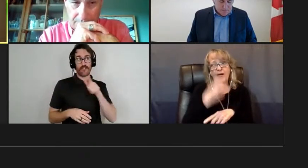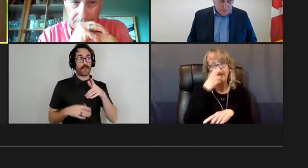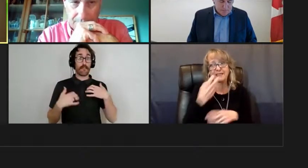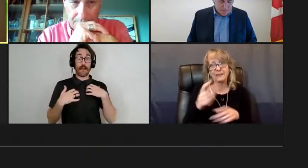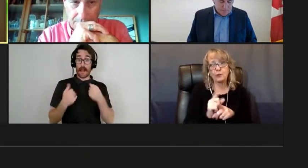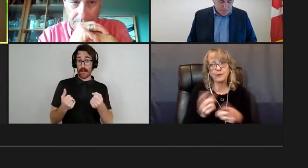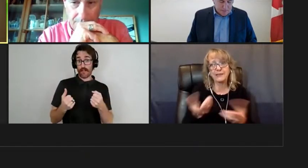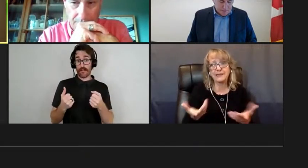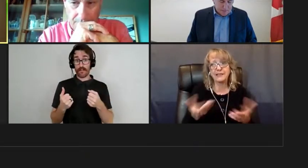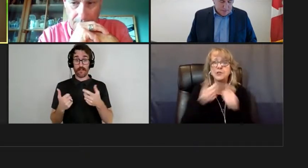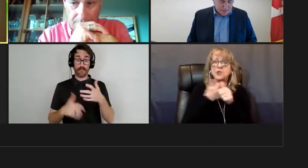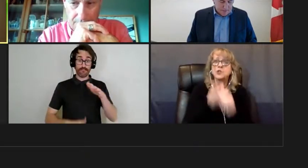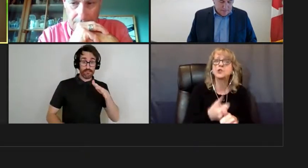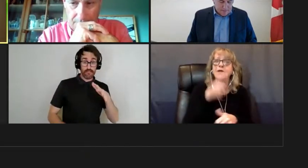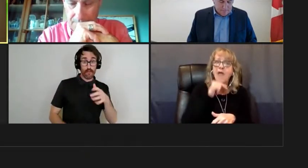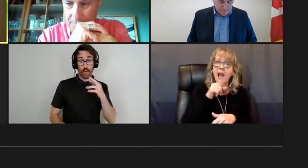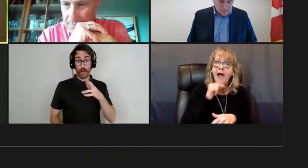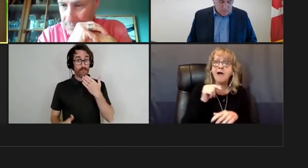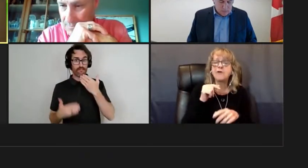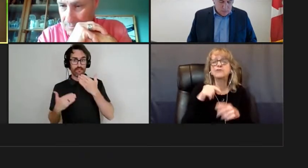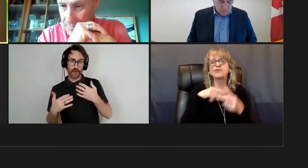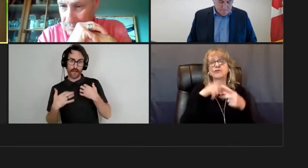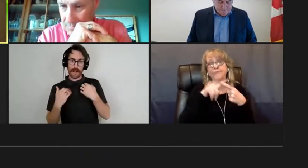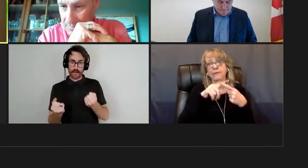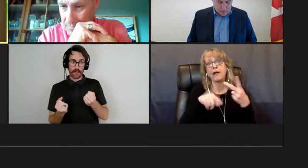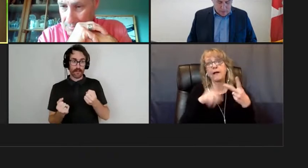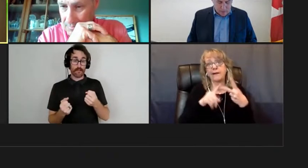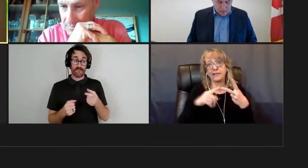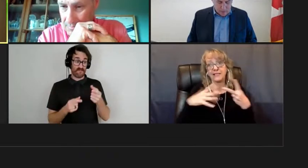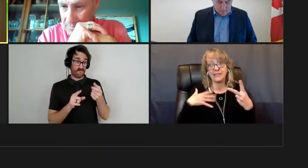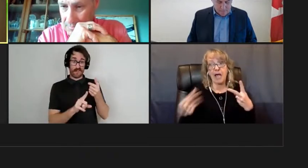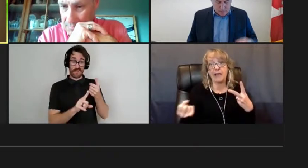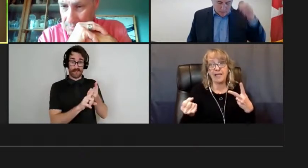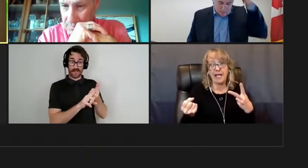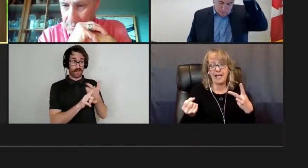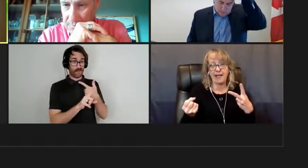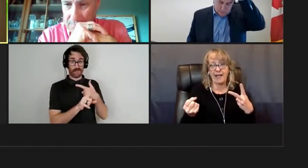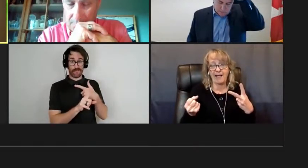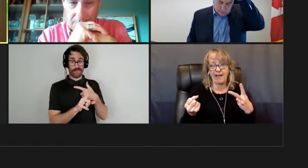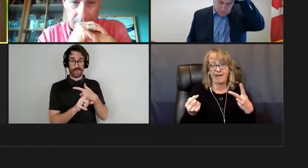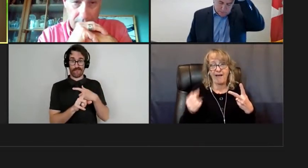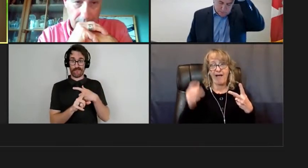condition, because they are exposing themselves.